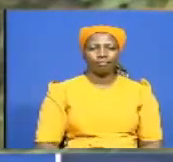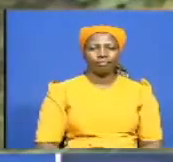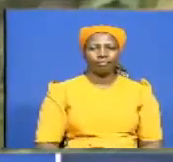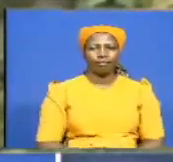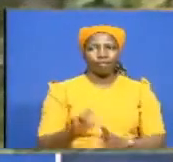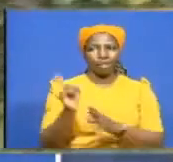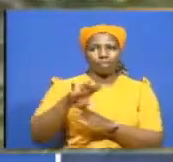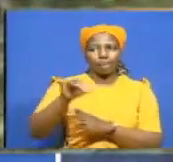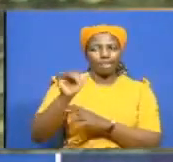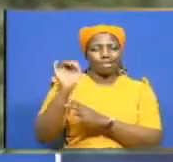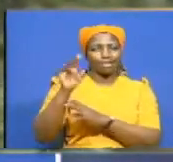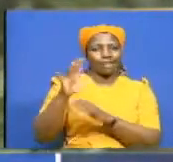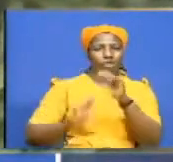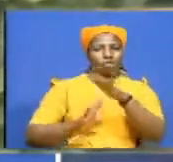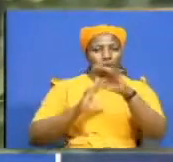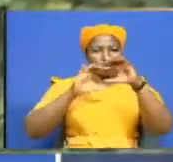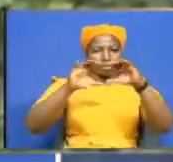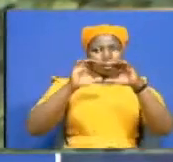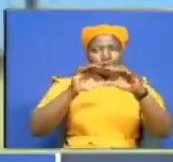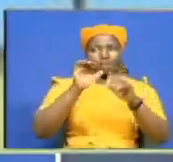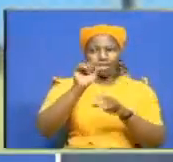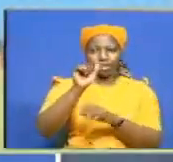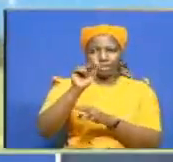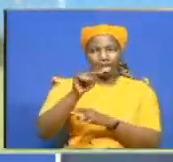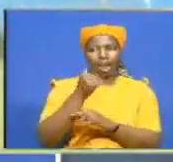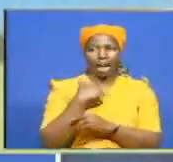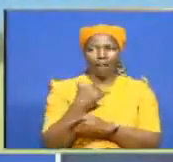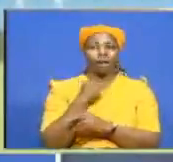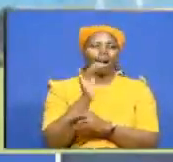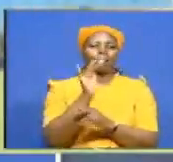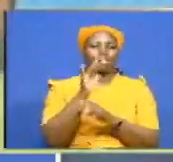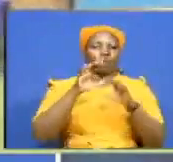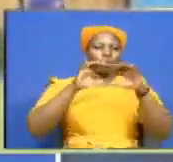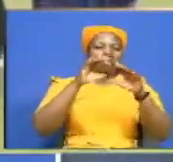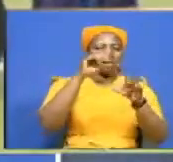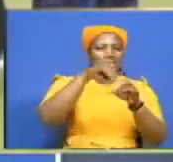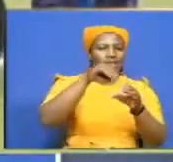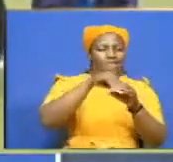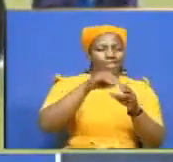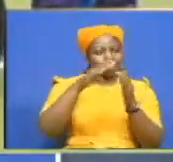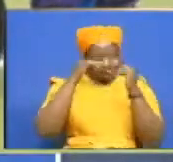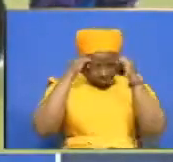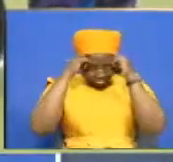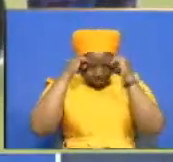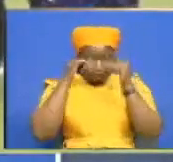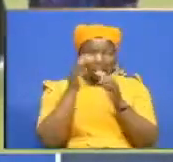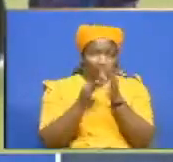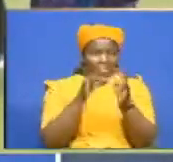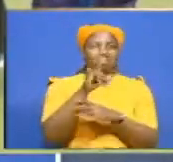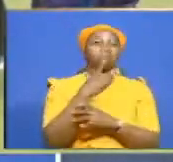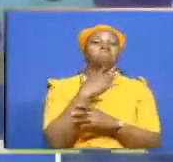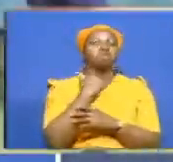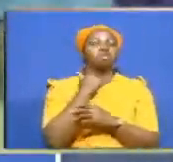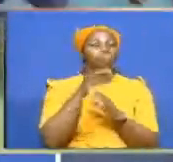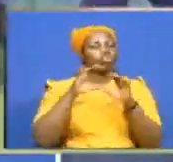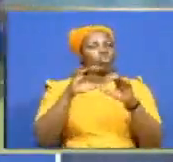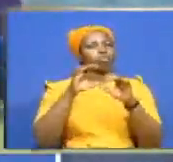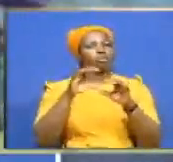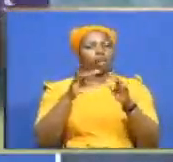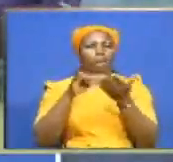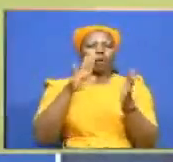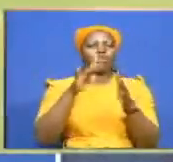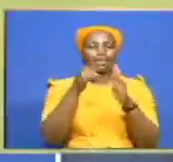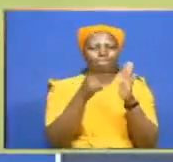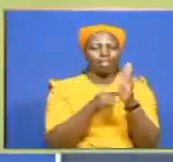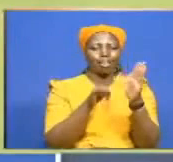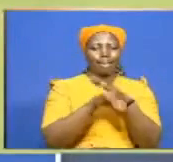Nairobi City Stars head coach Sanjin Alagic has urged coaches to invest in their education if they are to embark on coaching in most leagues in the